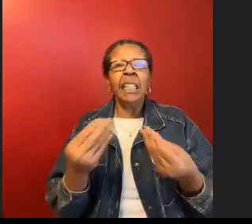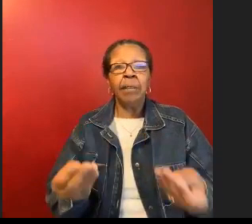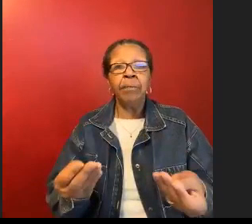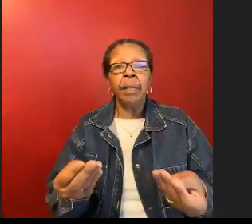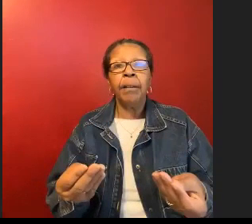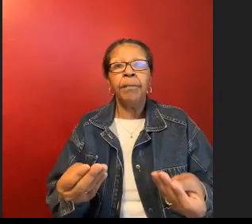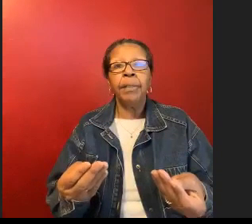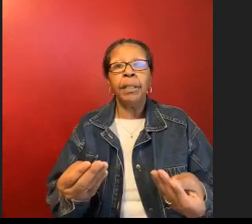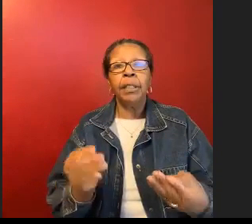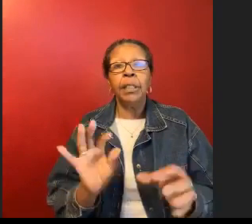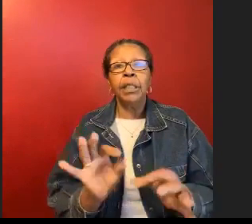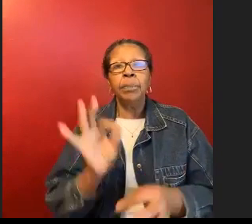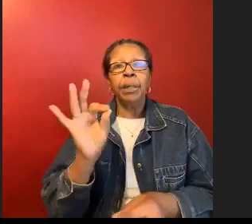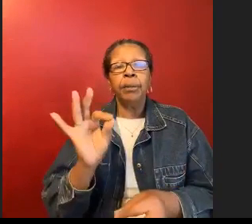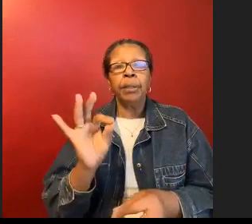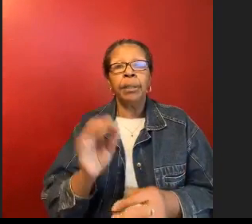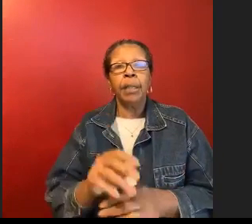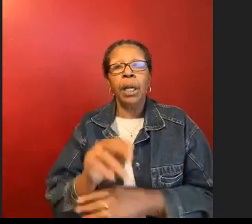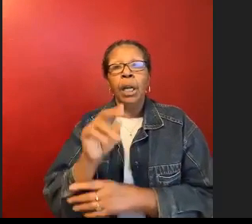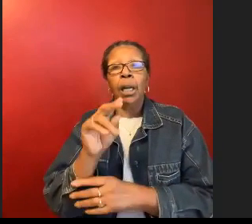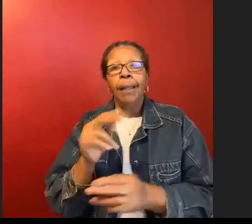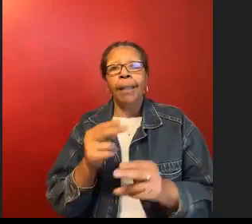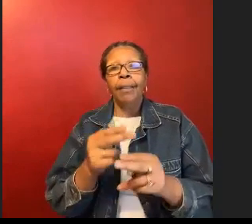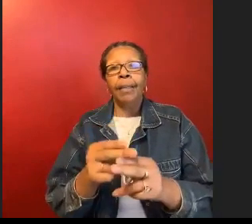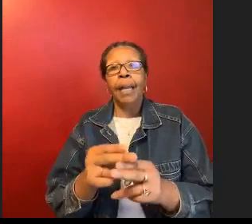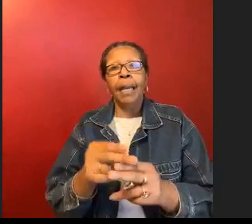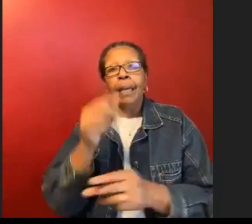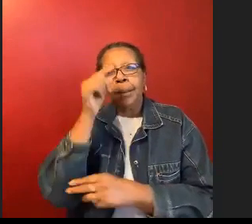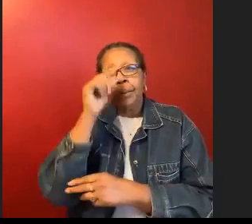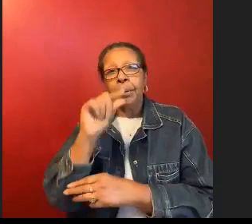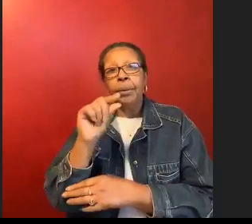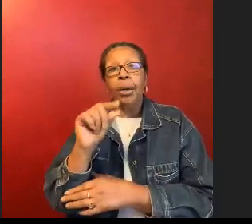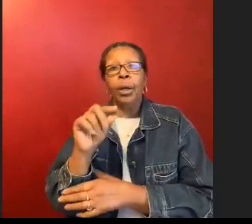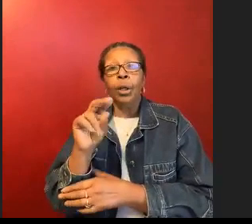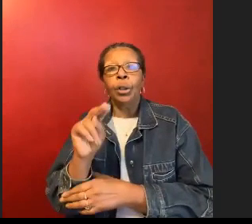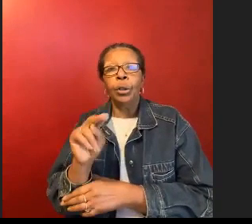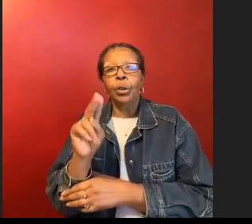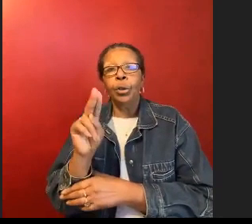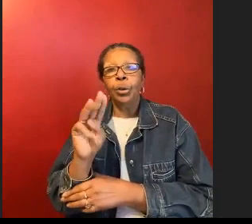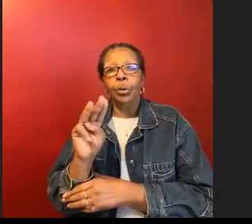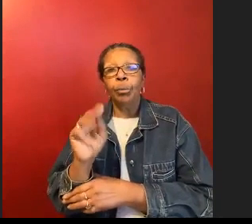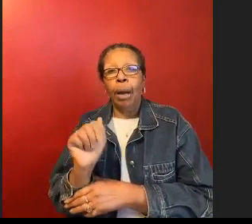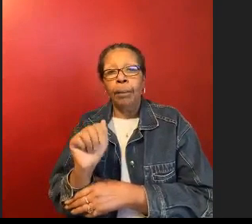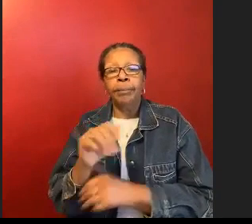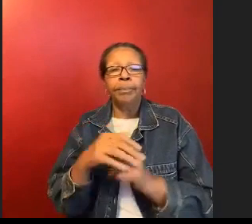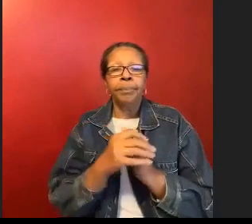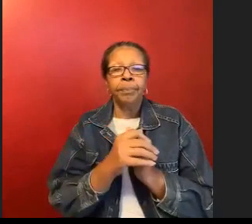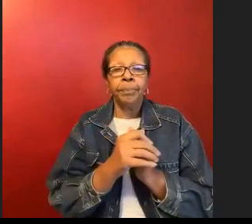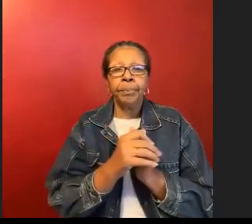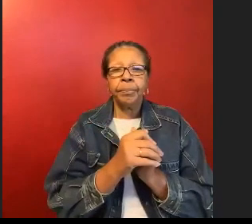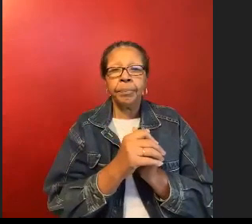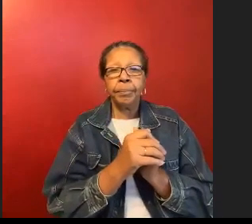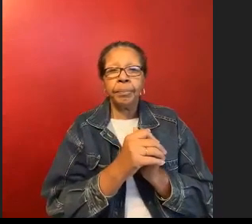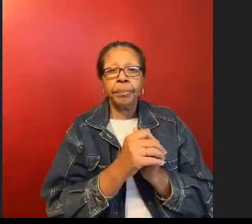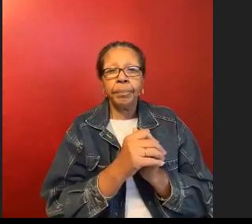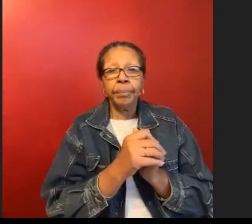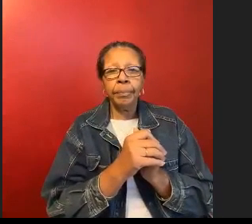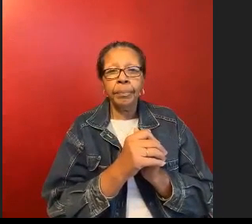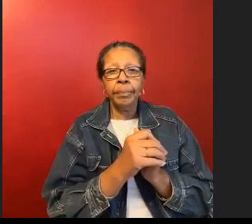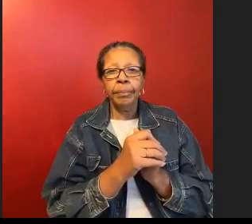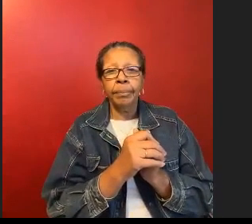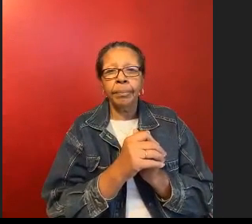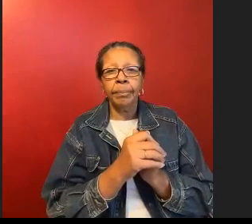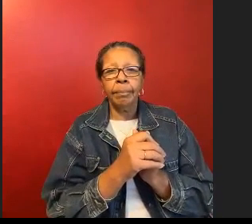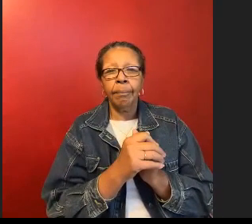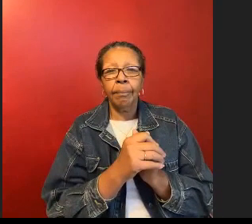is pneuma in the Greek, ruach in the Hebrew. The word ruach